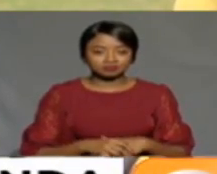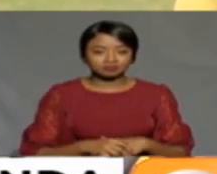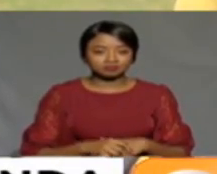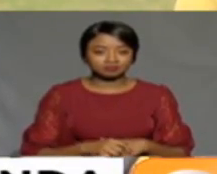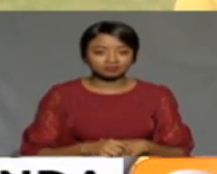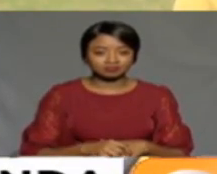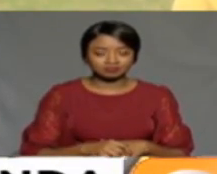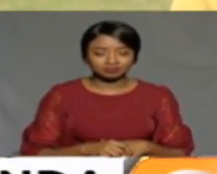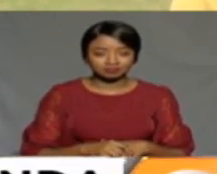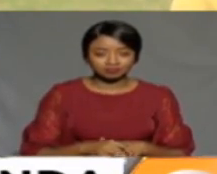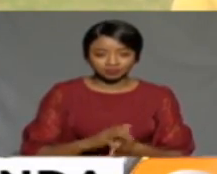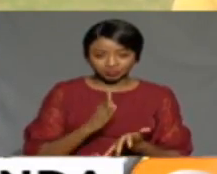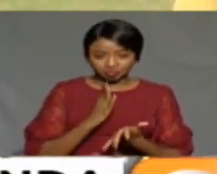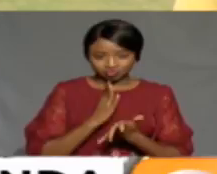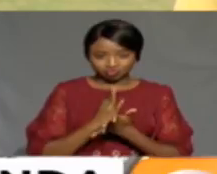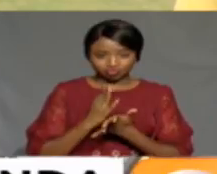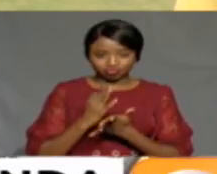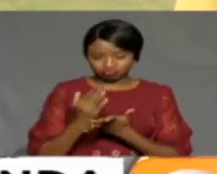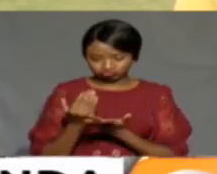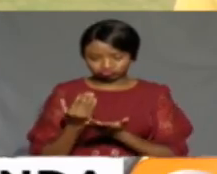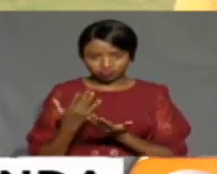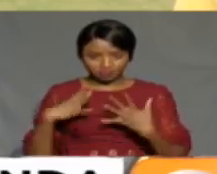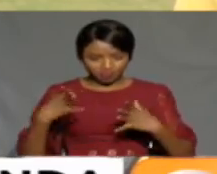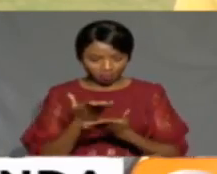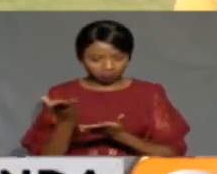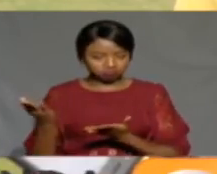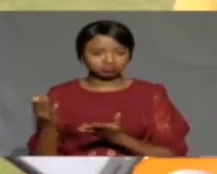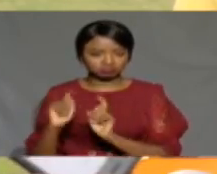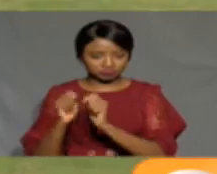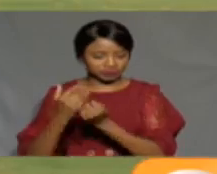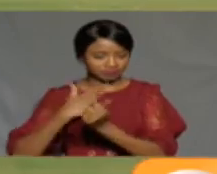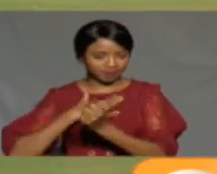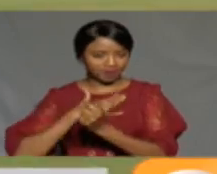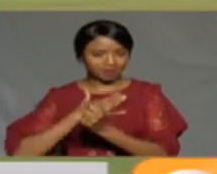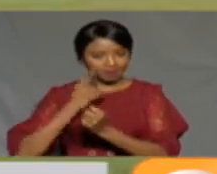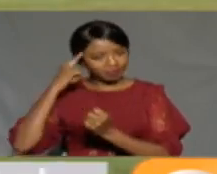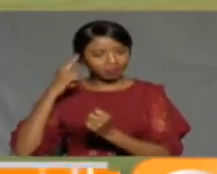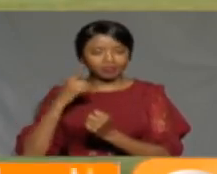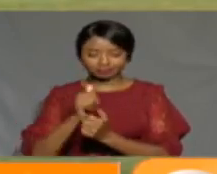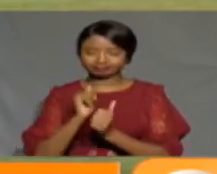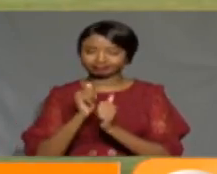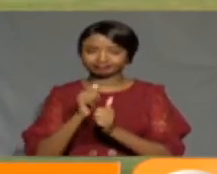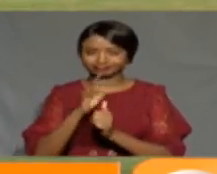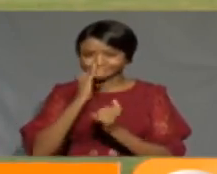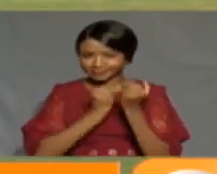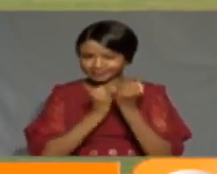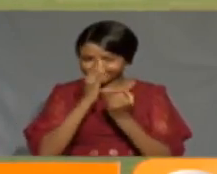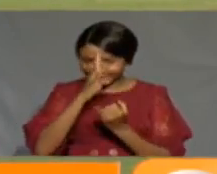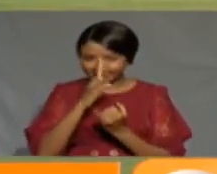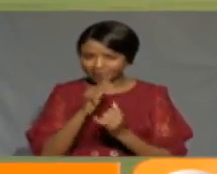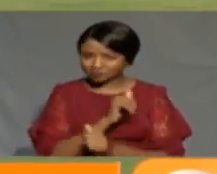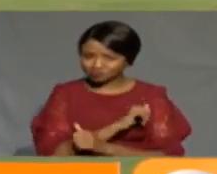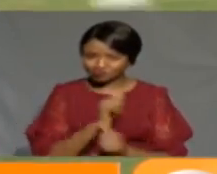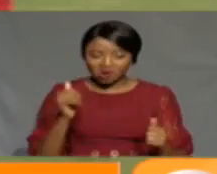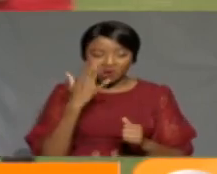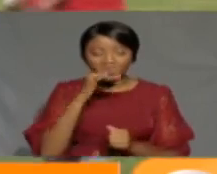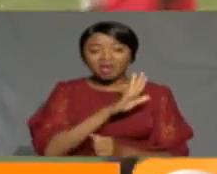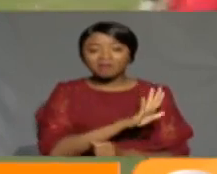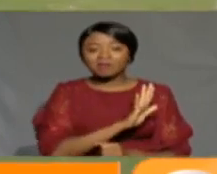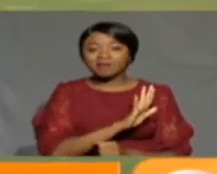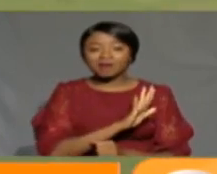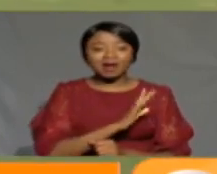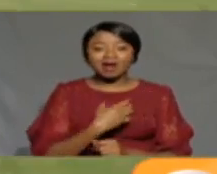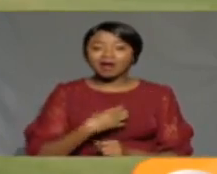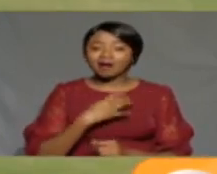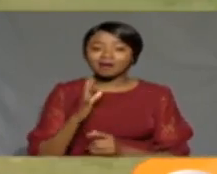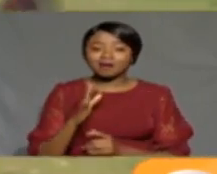Sasa tunaangalia timu yetu na wale wachezaji tuko nao. Nafikiria nataka kuwaona sana Sunday kwa sababu ni wageni na mechi ya kwanza